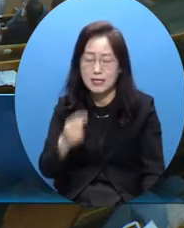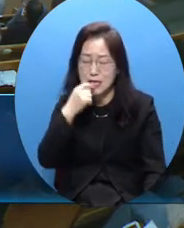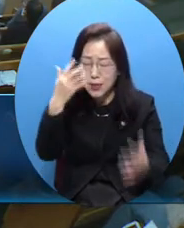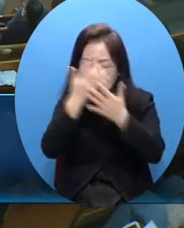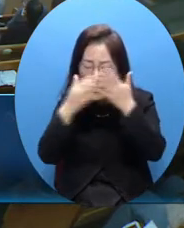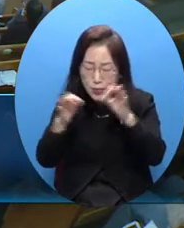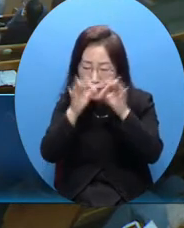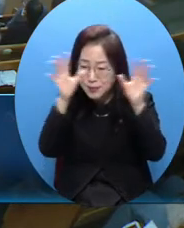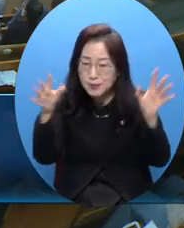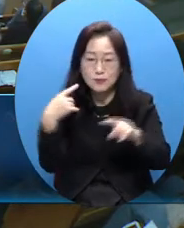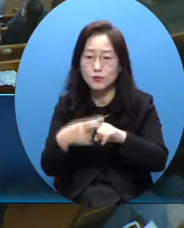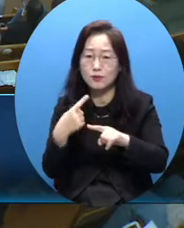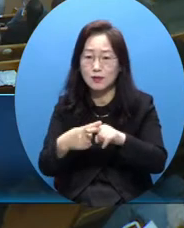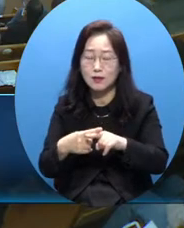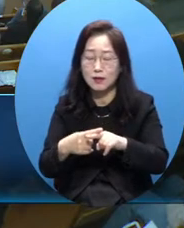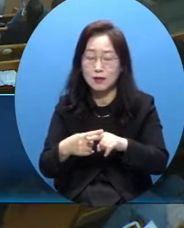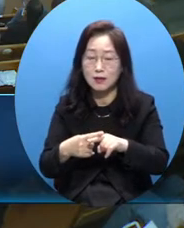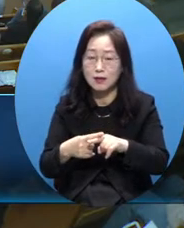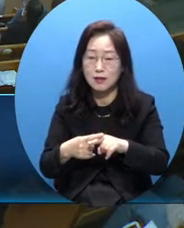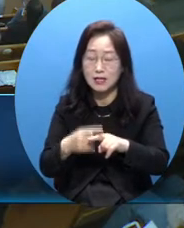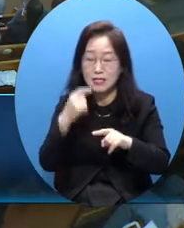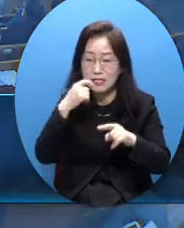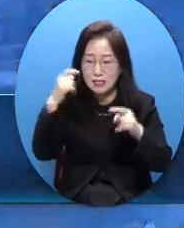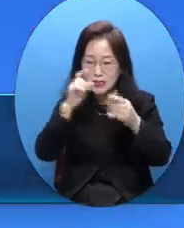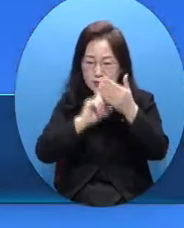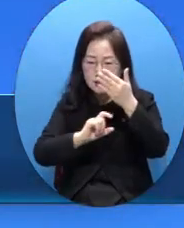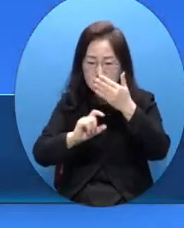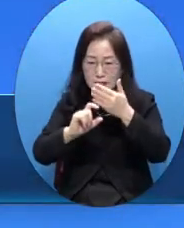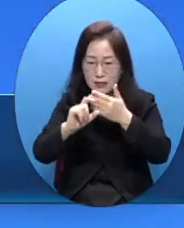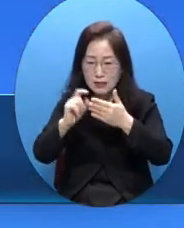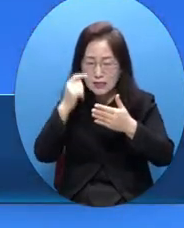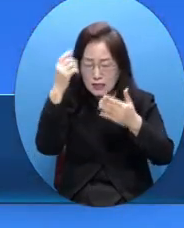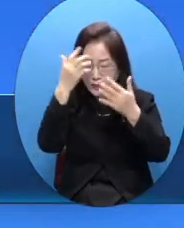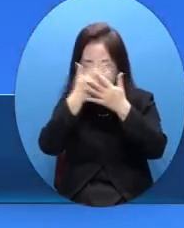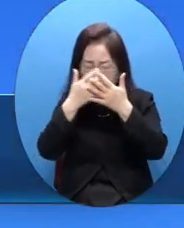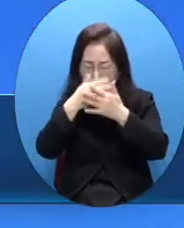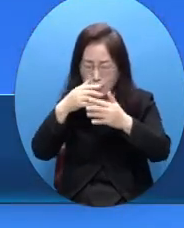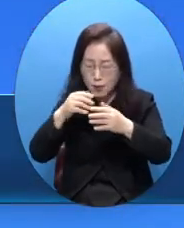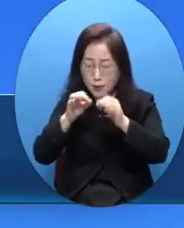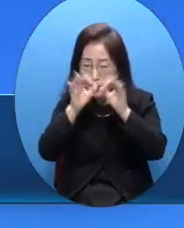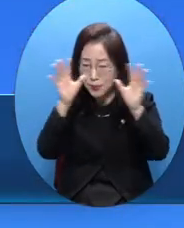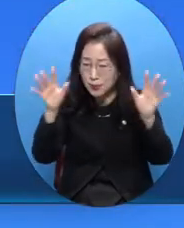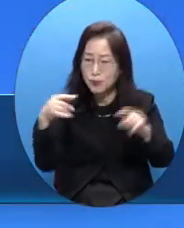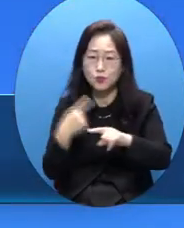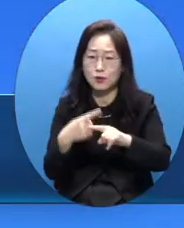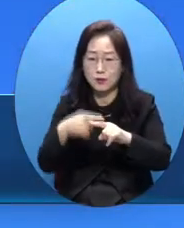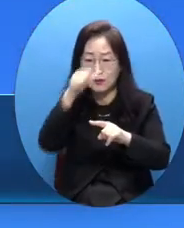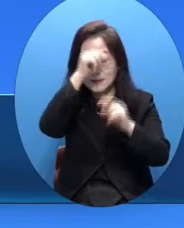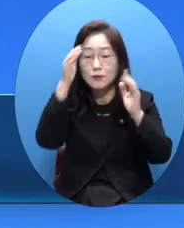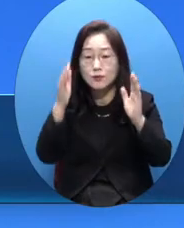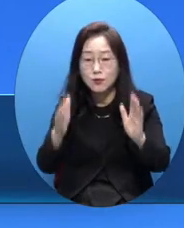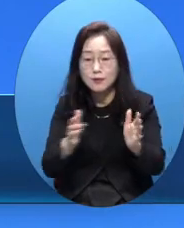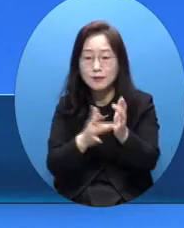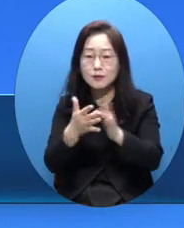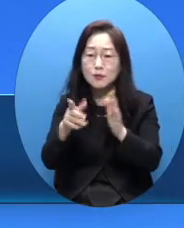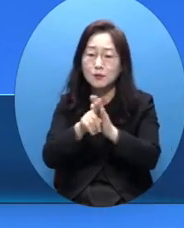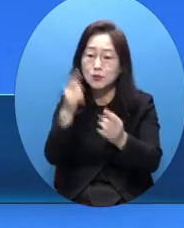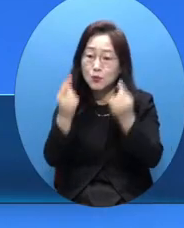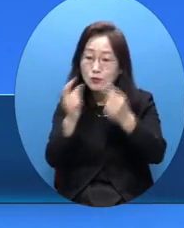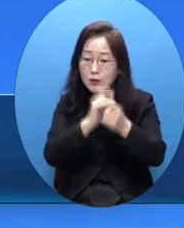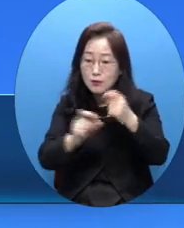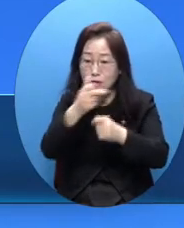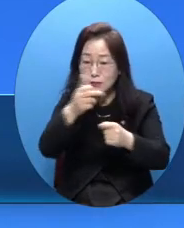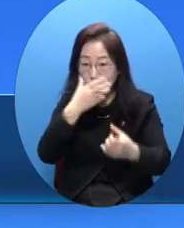our life is just like a fog Ruby disappeared someday there's no bigger blessing than believing in Jesus Christ